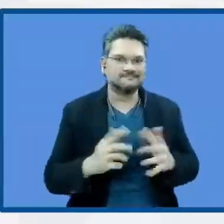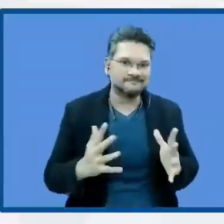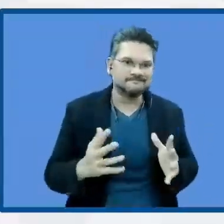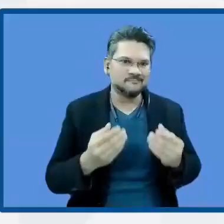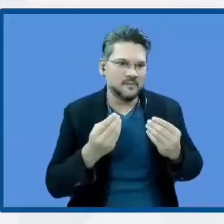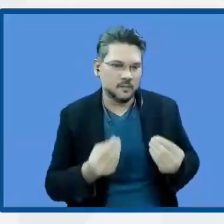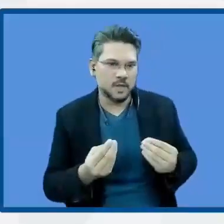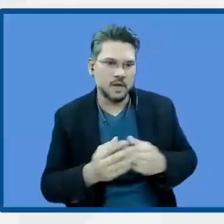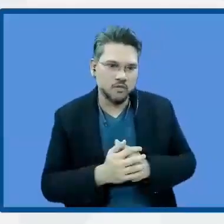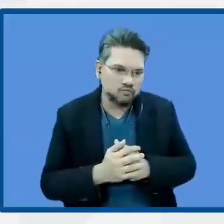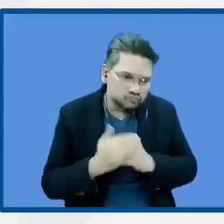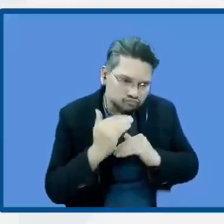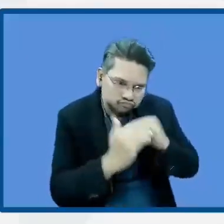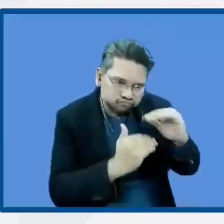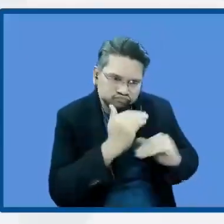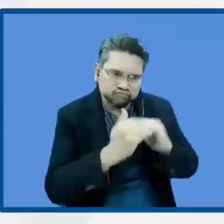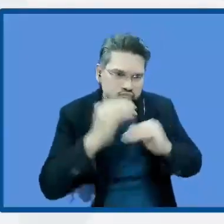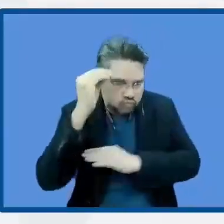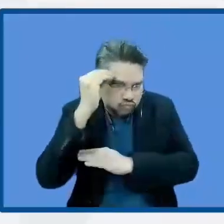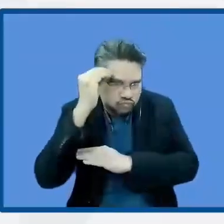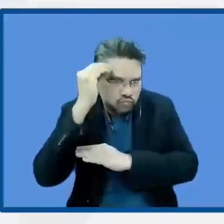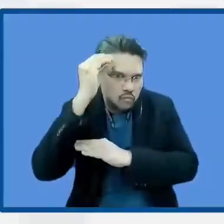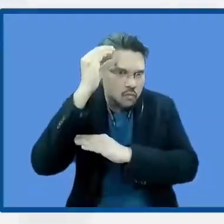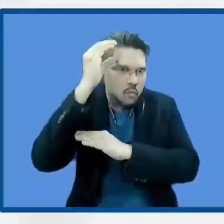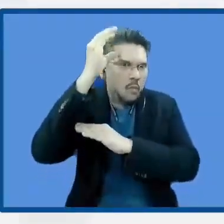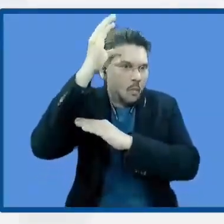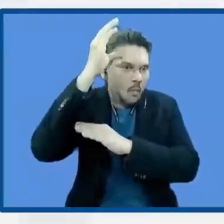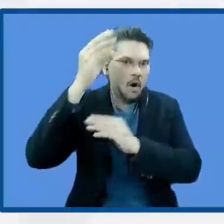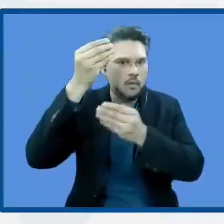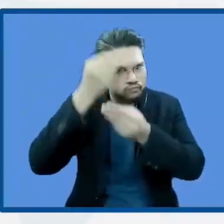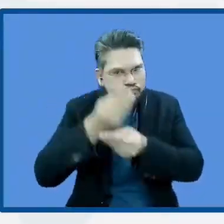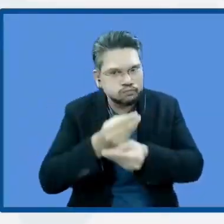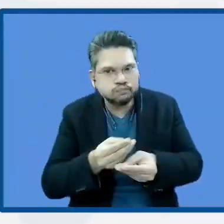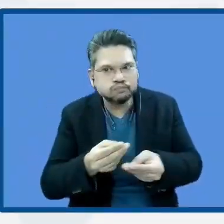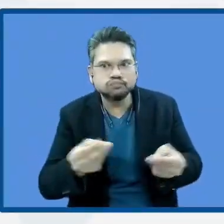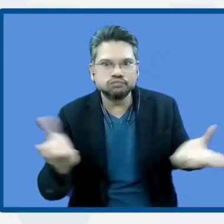develop knowledge and make it available to public and private investment.